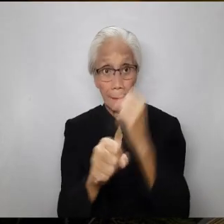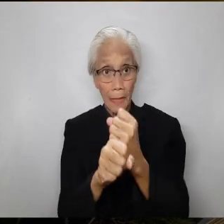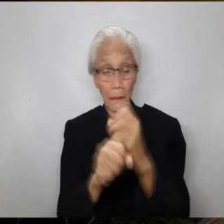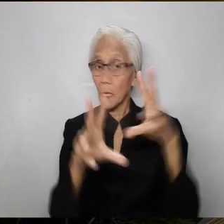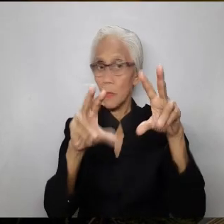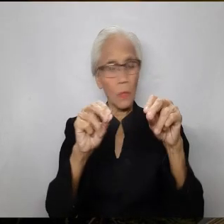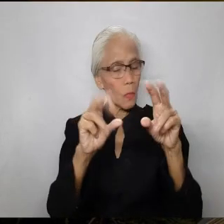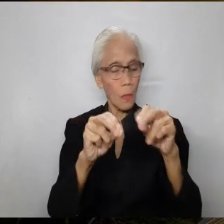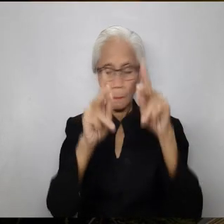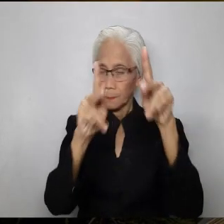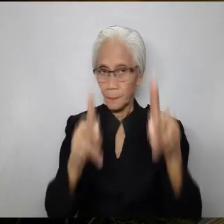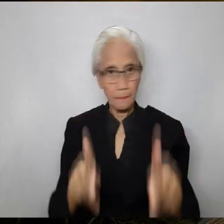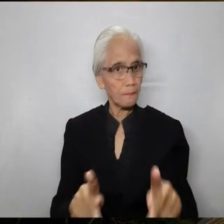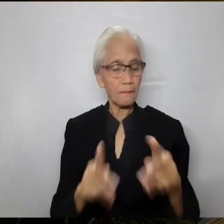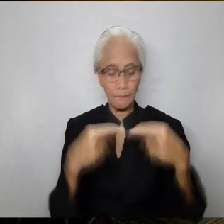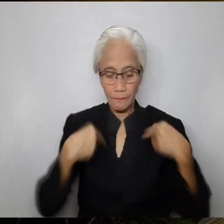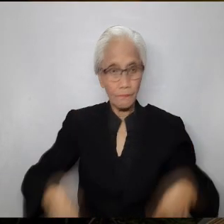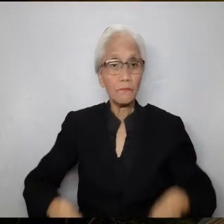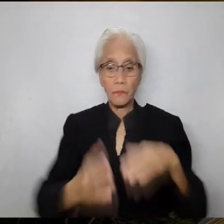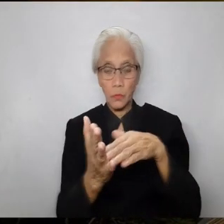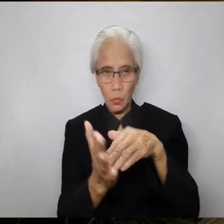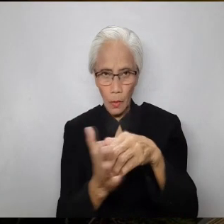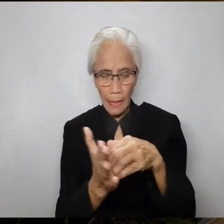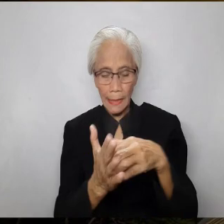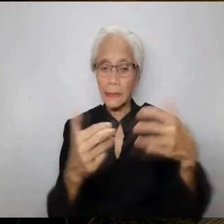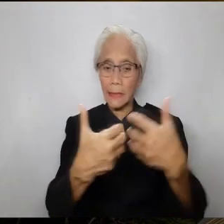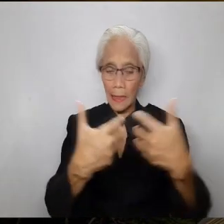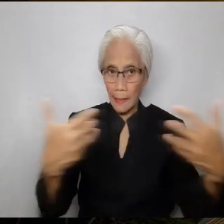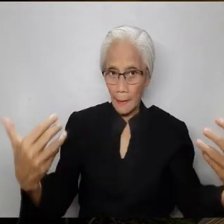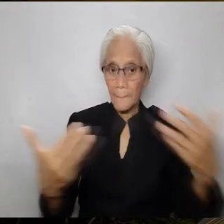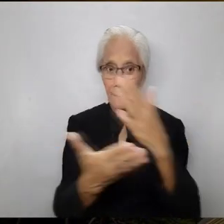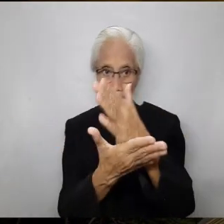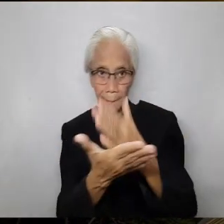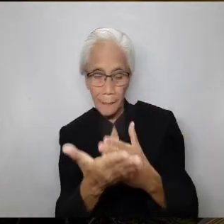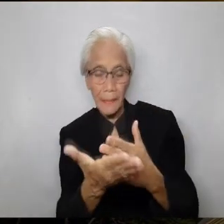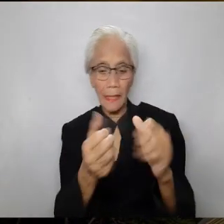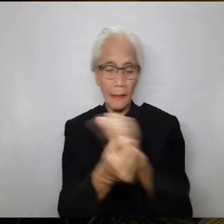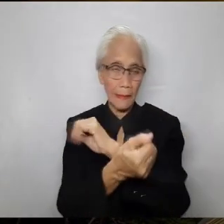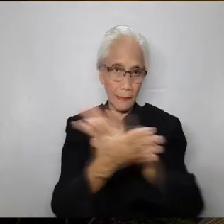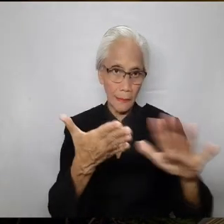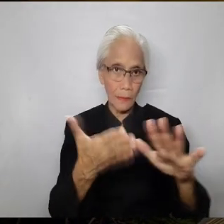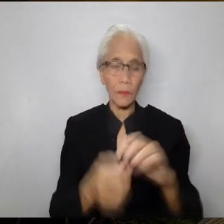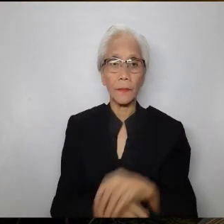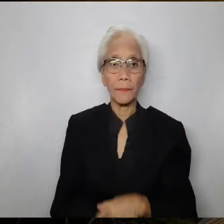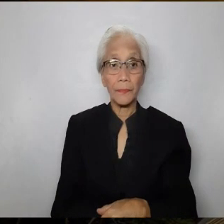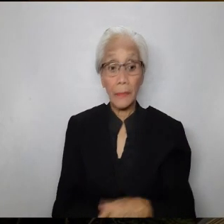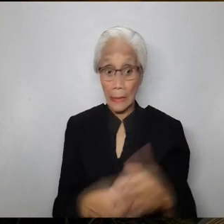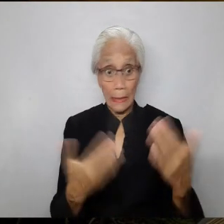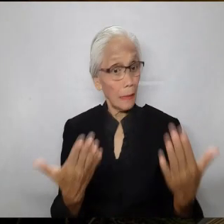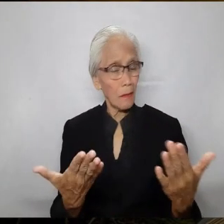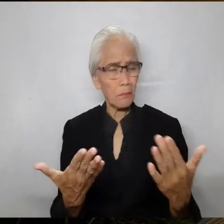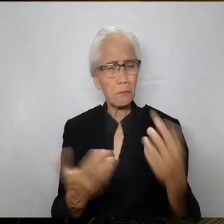lovingly united and made, let no human weakness divide, separate, and destroy.